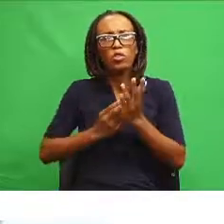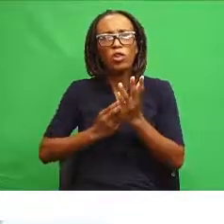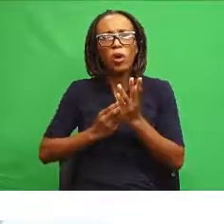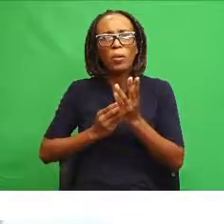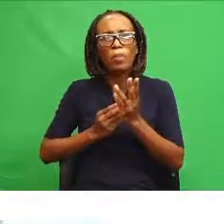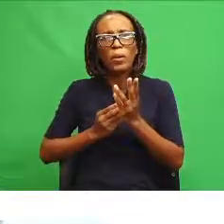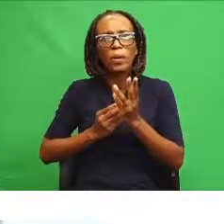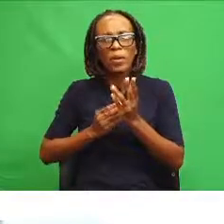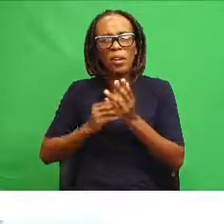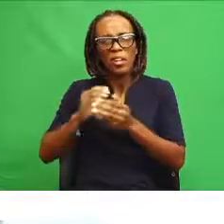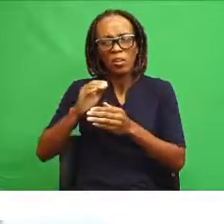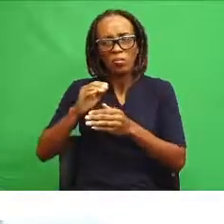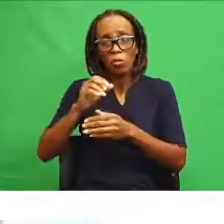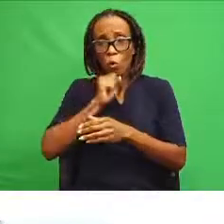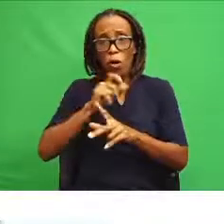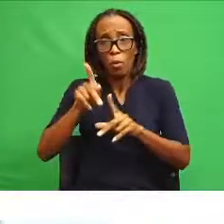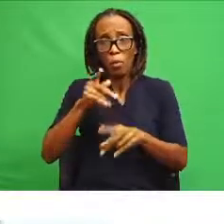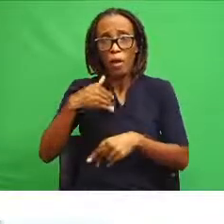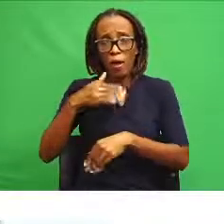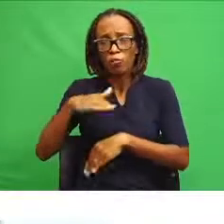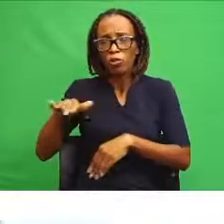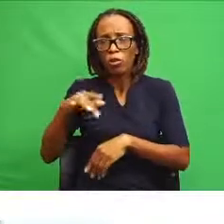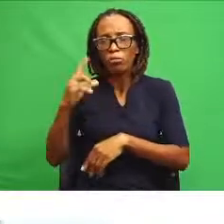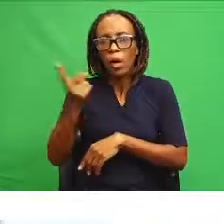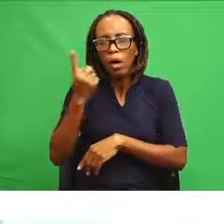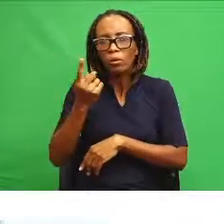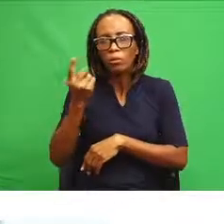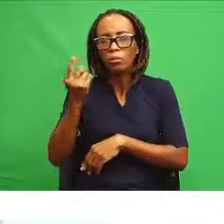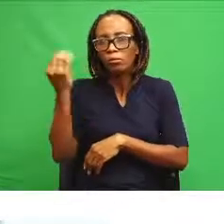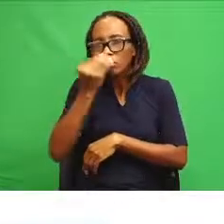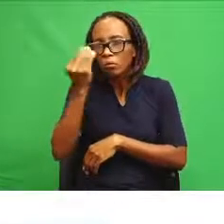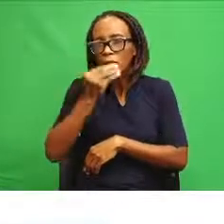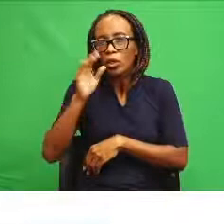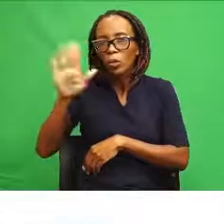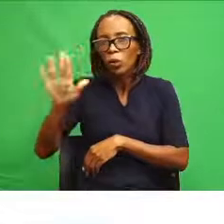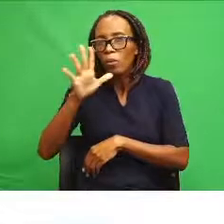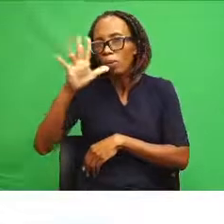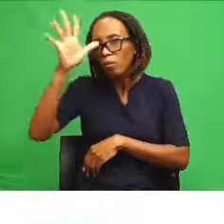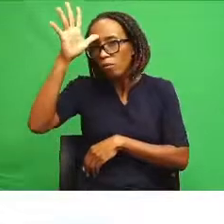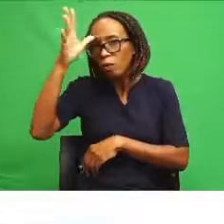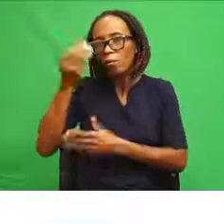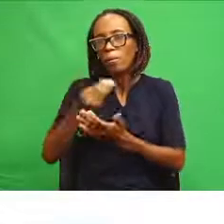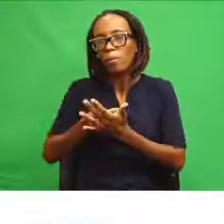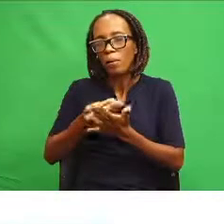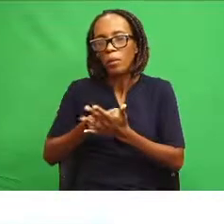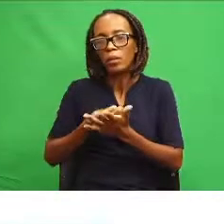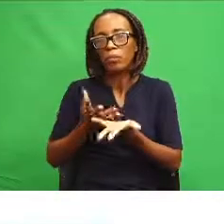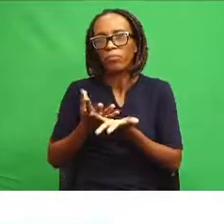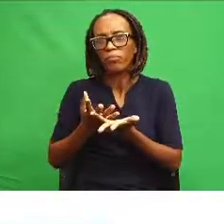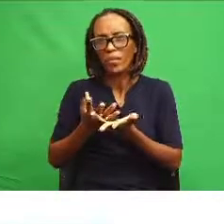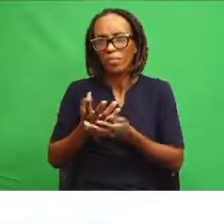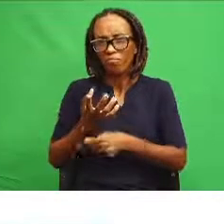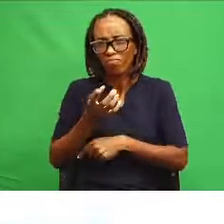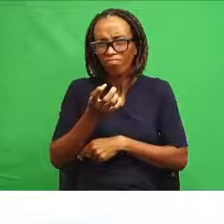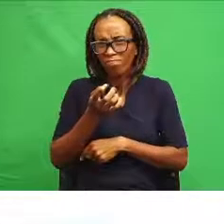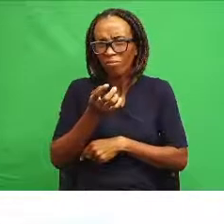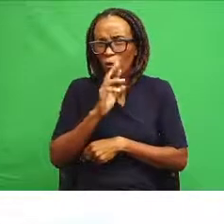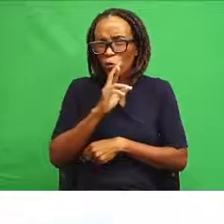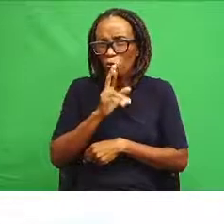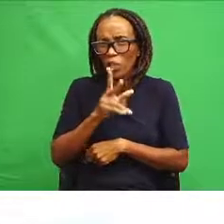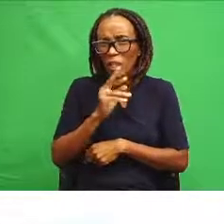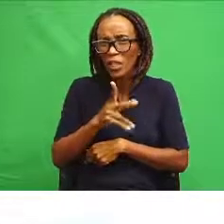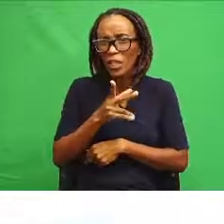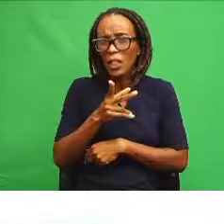person's money? I know that you touched on it, but let's see if you can go again. Is this a concern likely to be